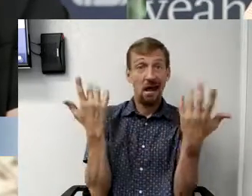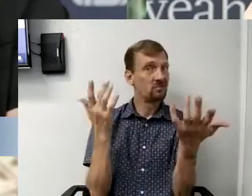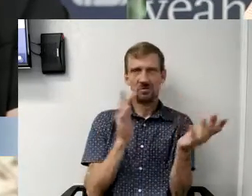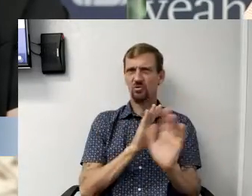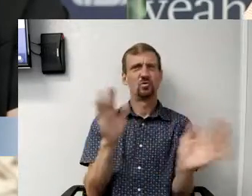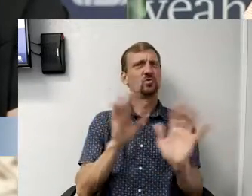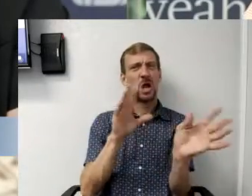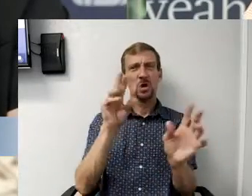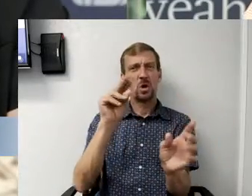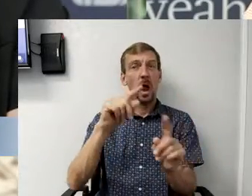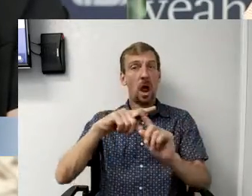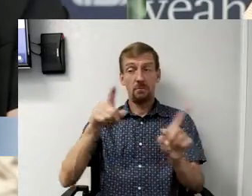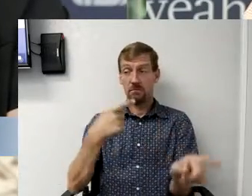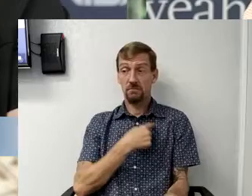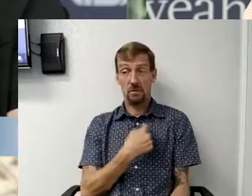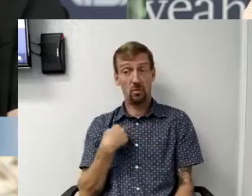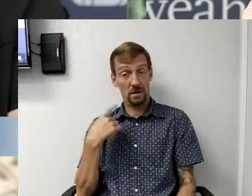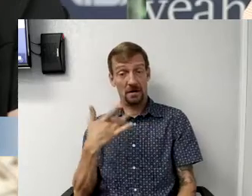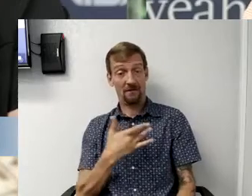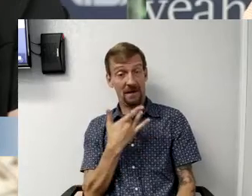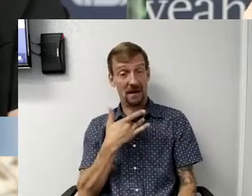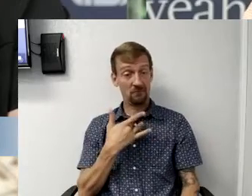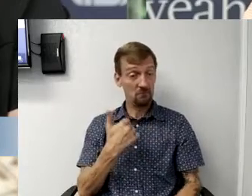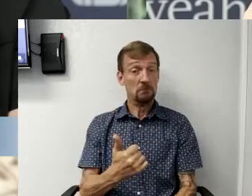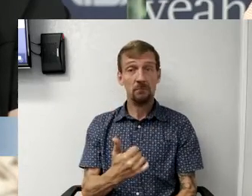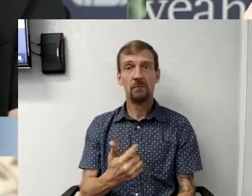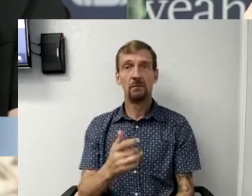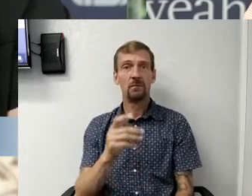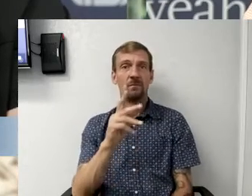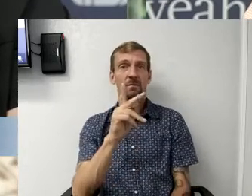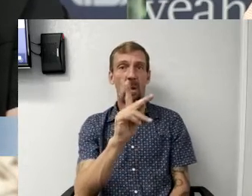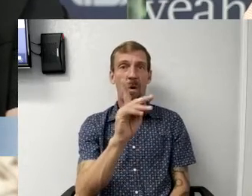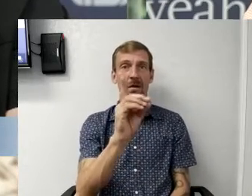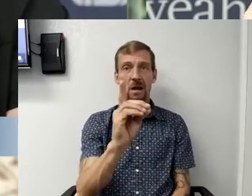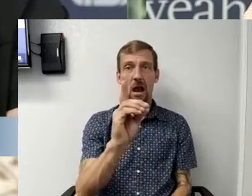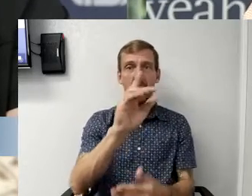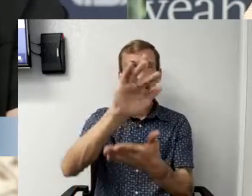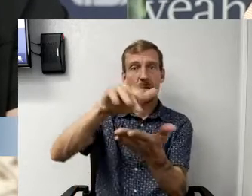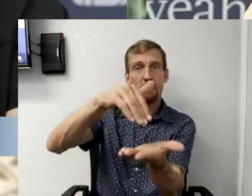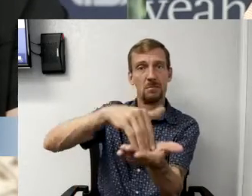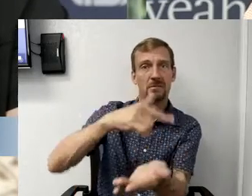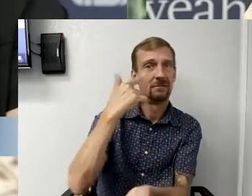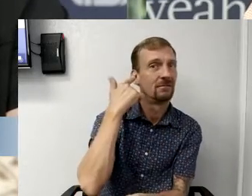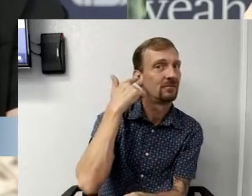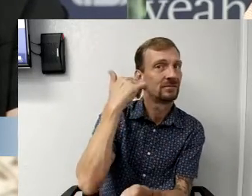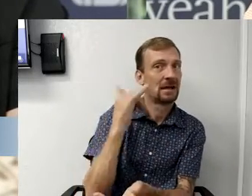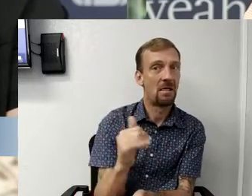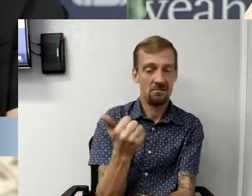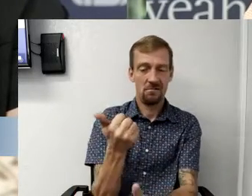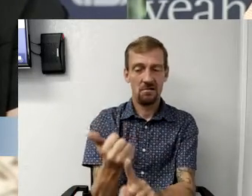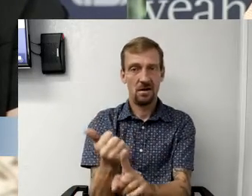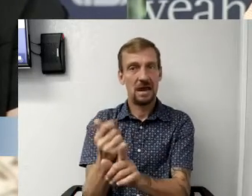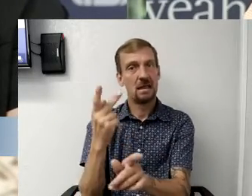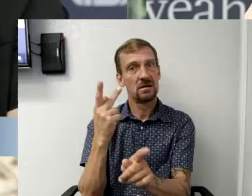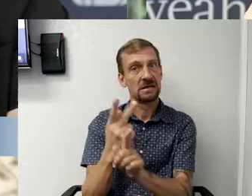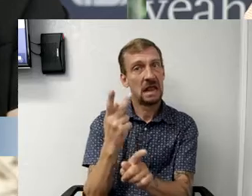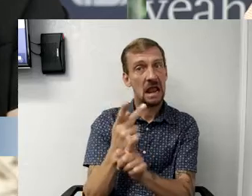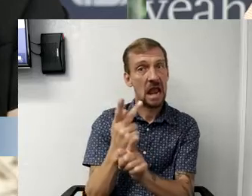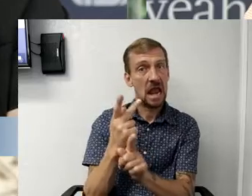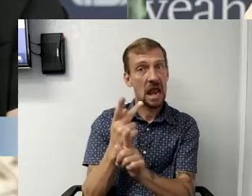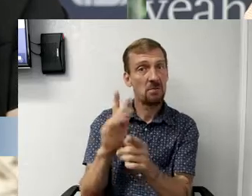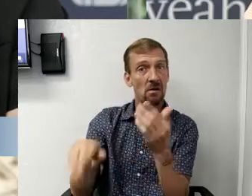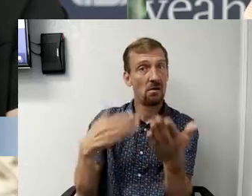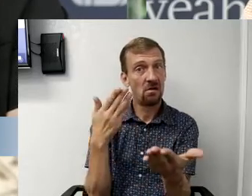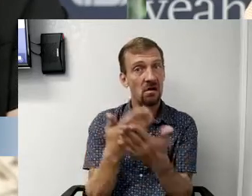we felt very good knowing that little old Kaweah Delta in the middle of California is keeping up and doing